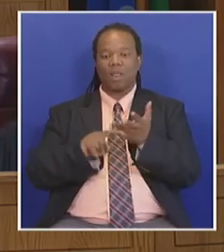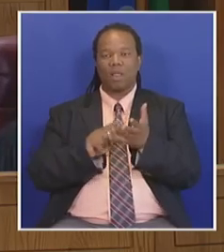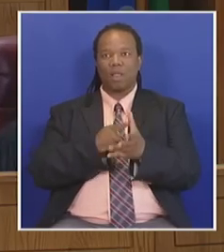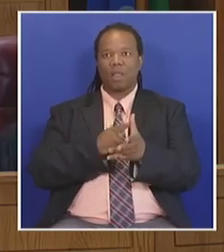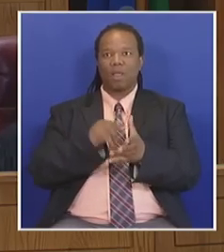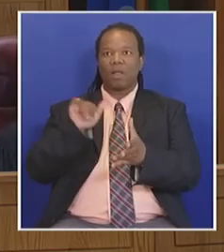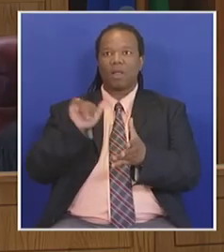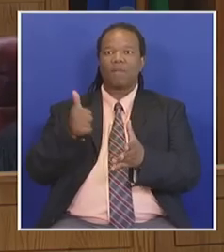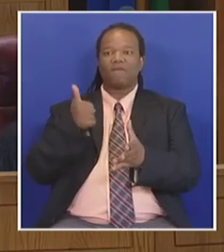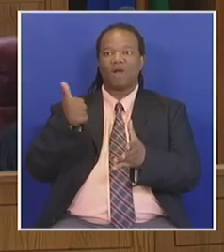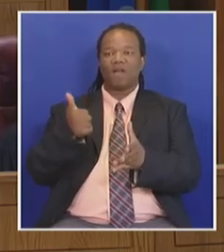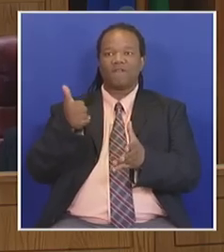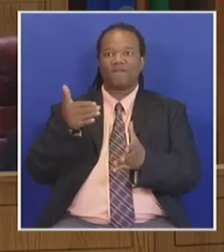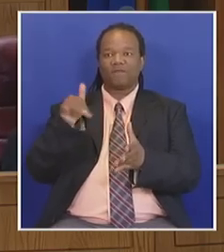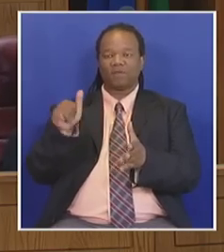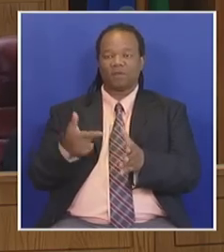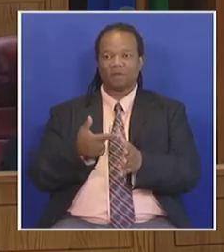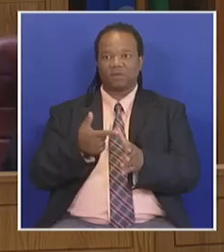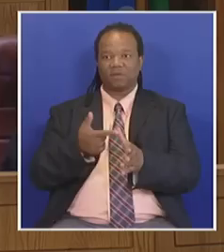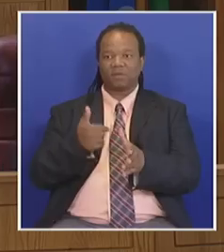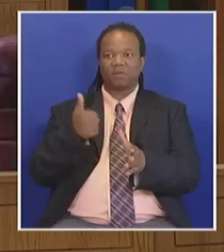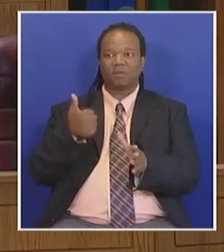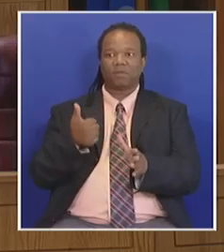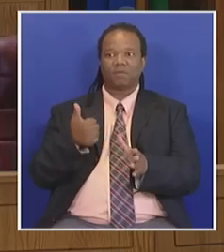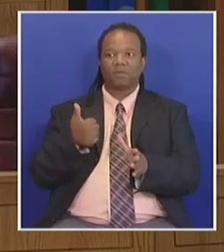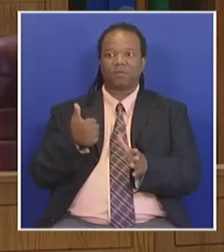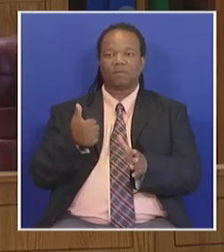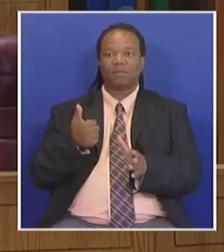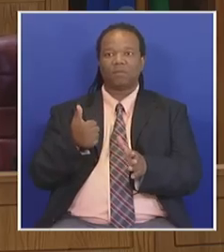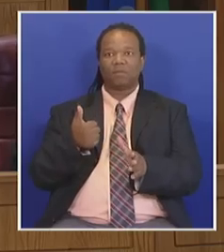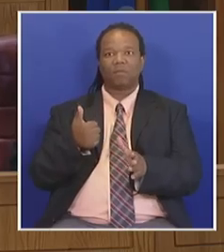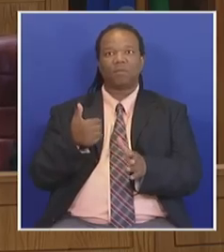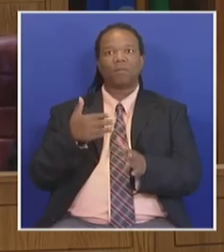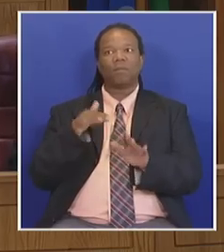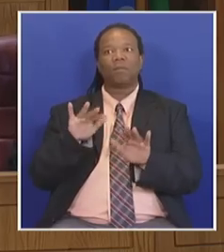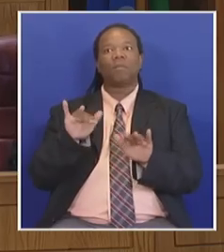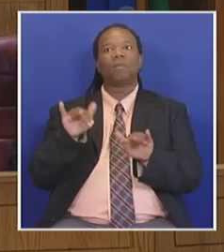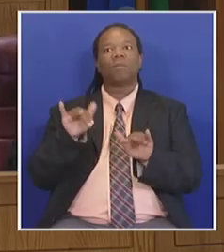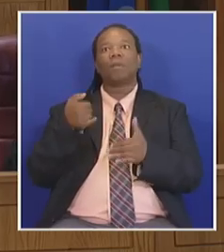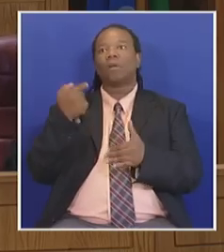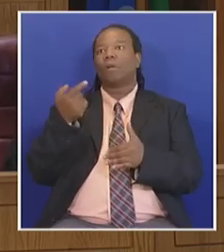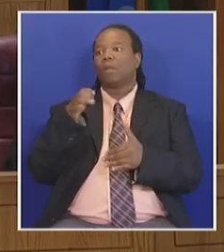number 5, Honorable Smith, number 6. Do I have hands in this row?